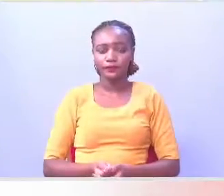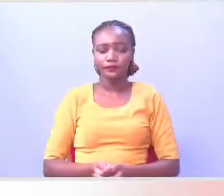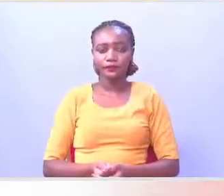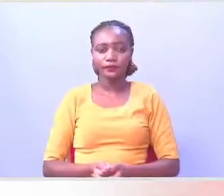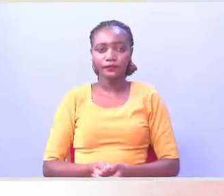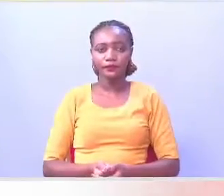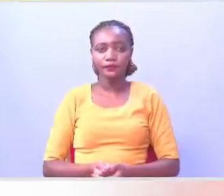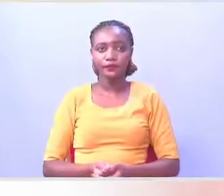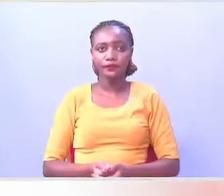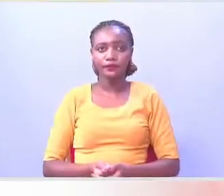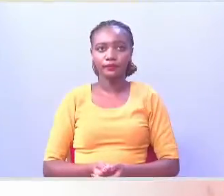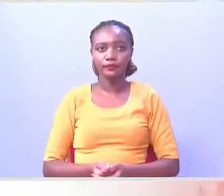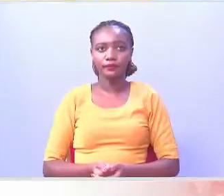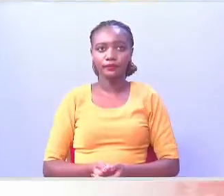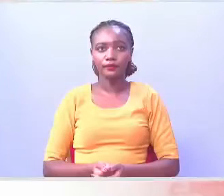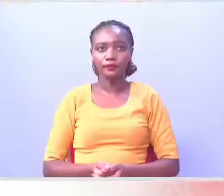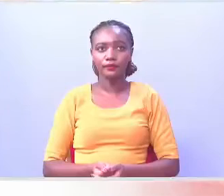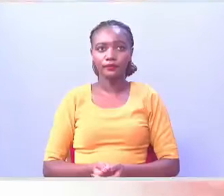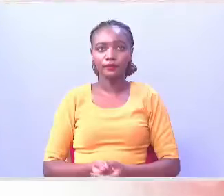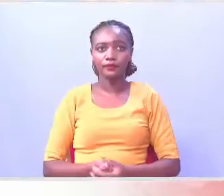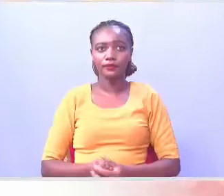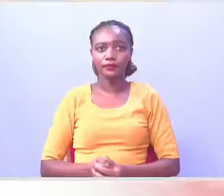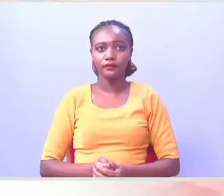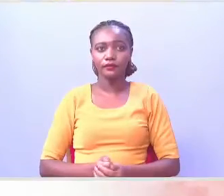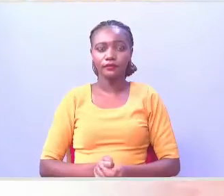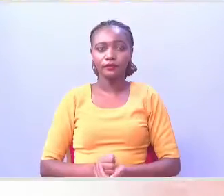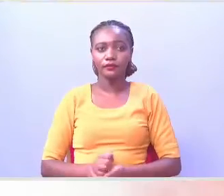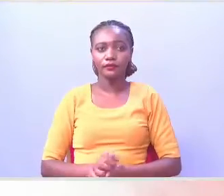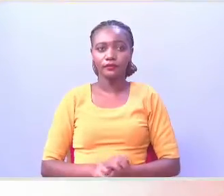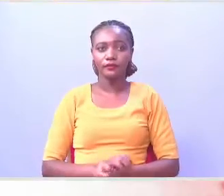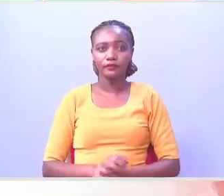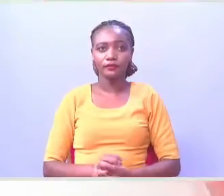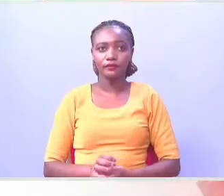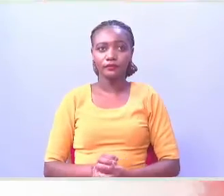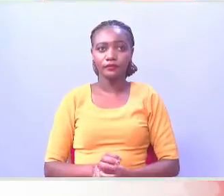Grace Josephine reporting for TV 47.